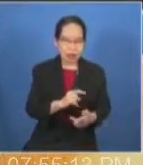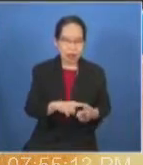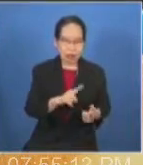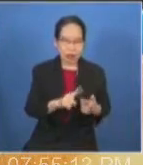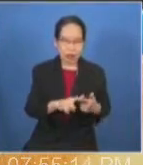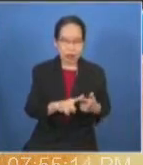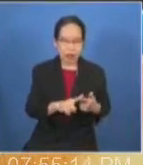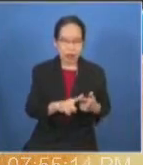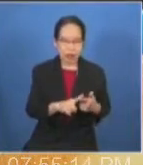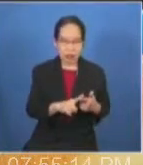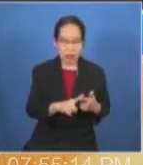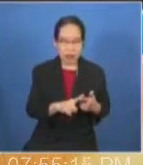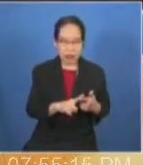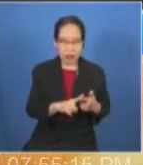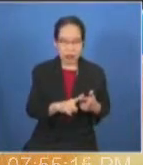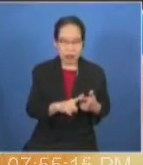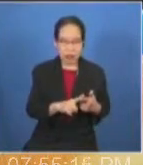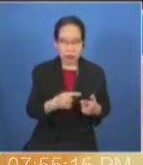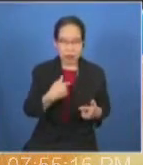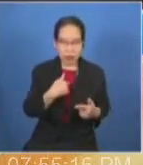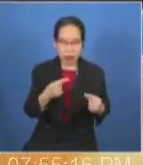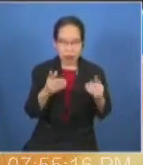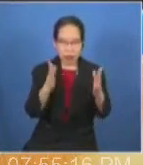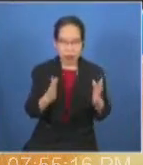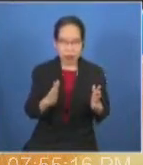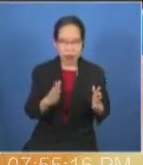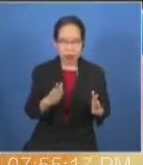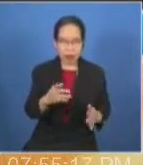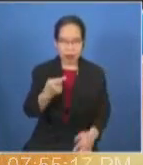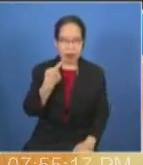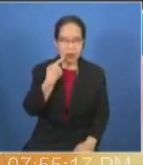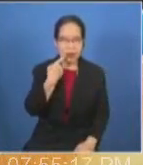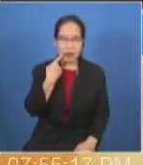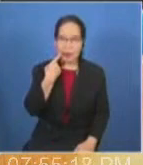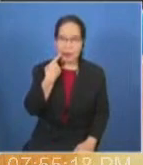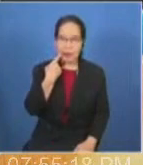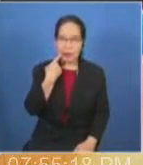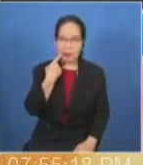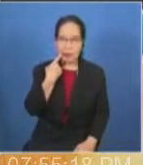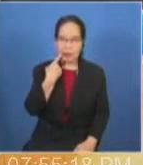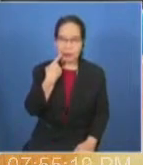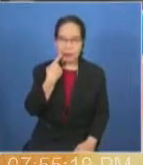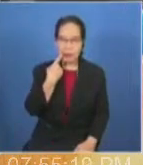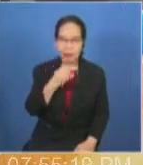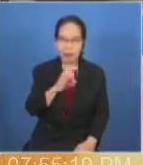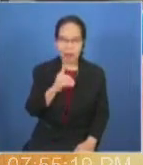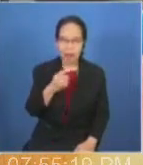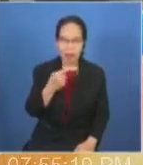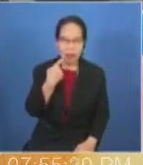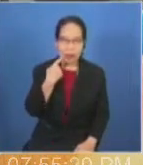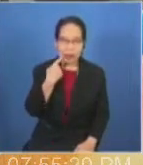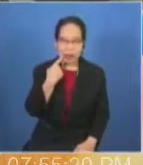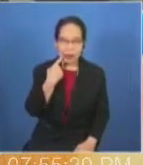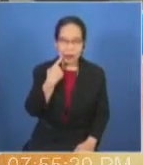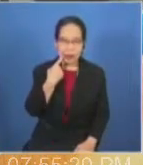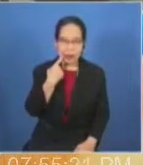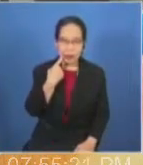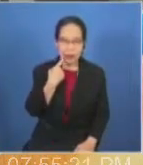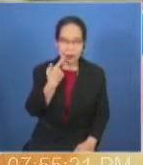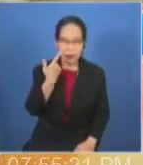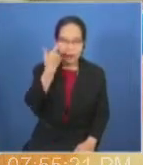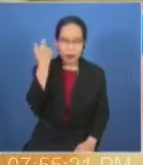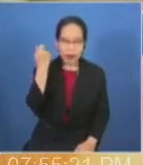My toughest enemy then was his addiction to drugs, because